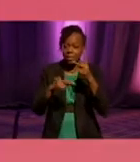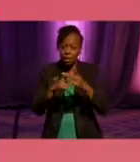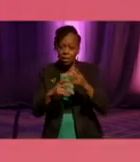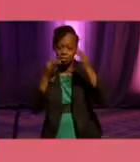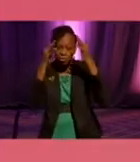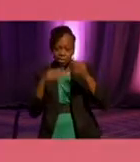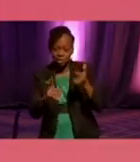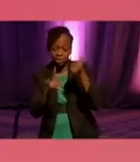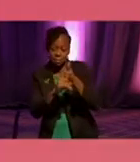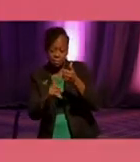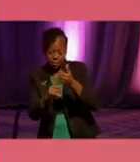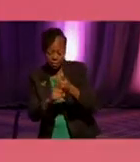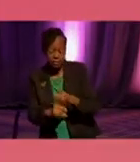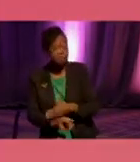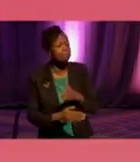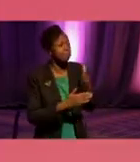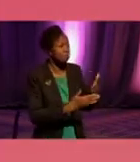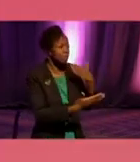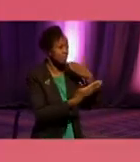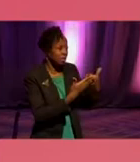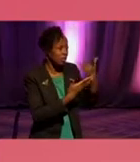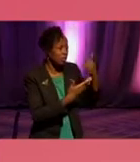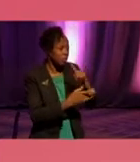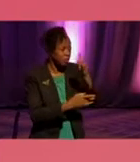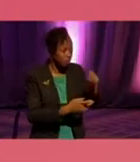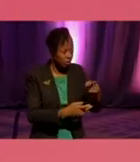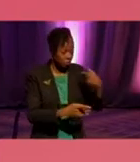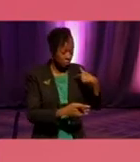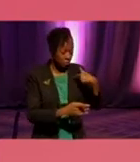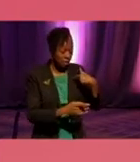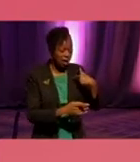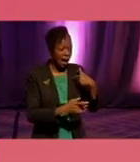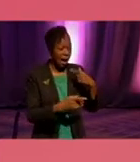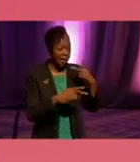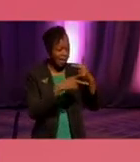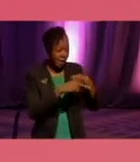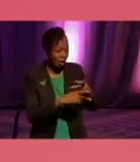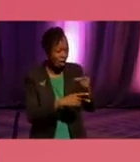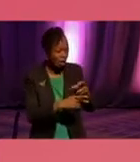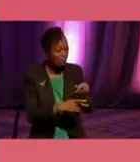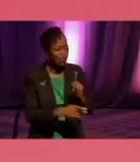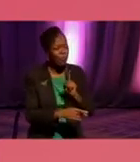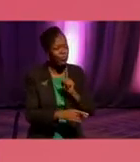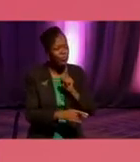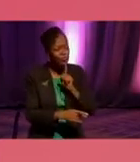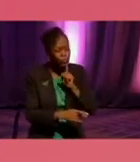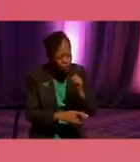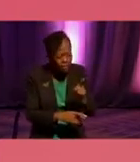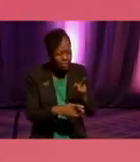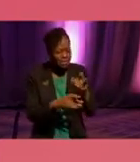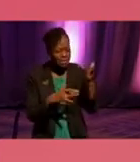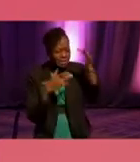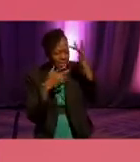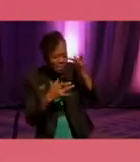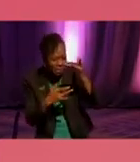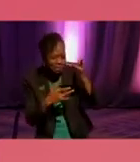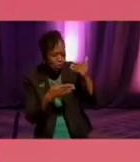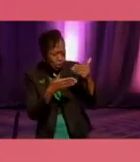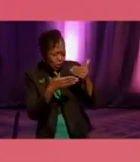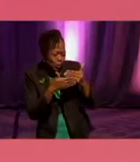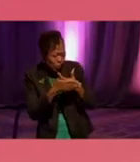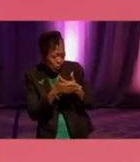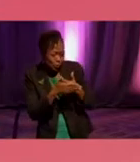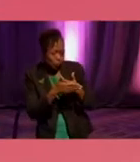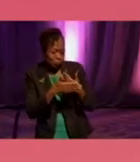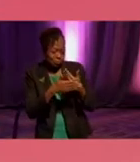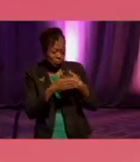question. And you're right, as a neonatologist, I care for critically ill newborns, but I'm a pediatrician at heart. So my patients